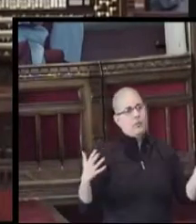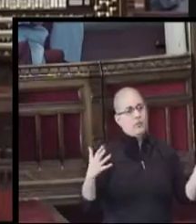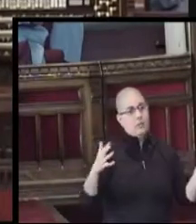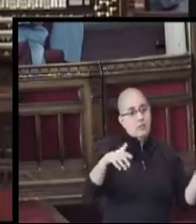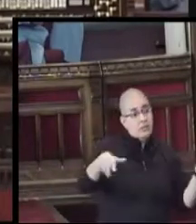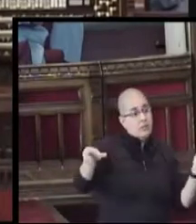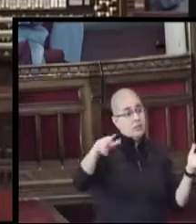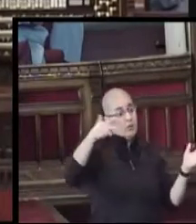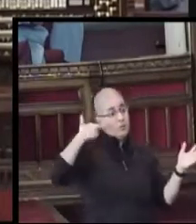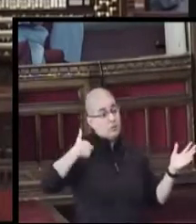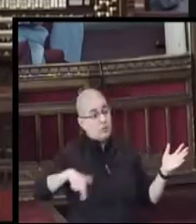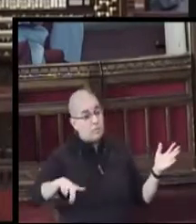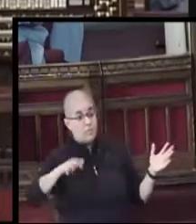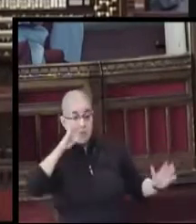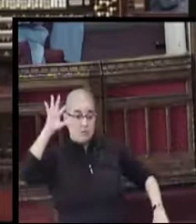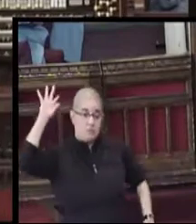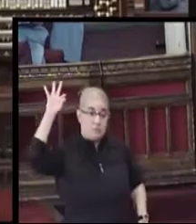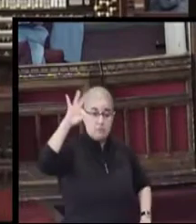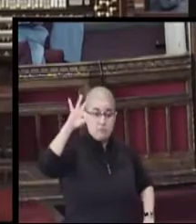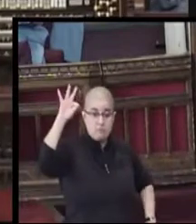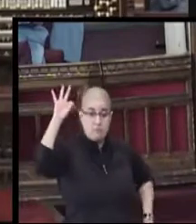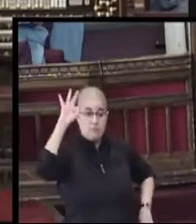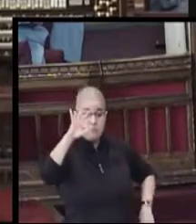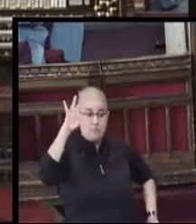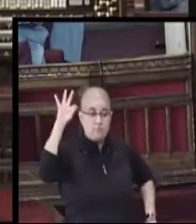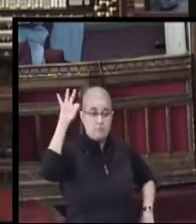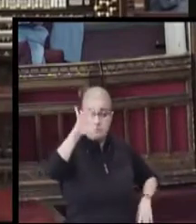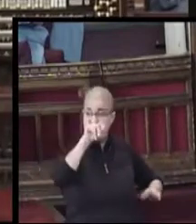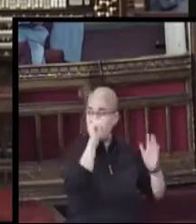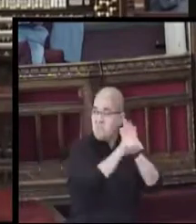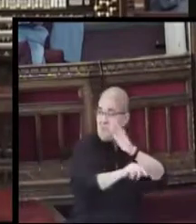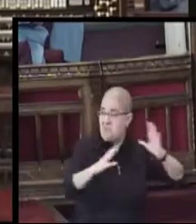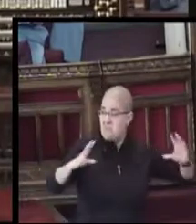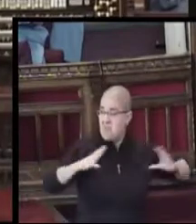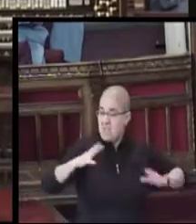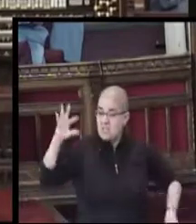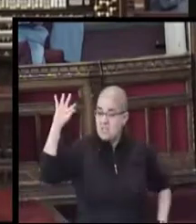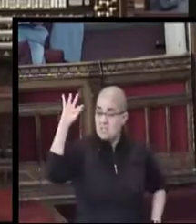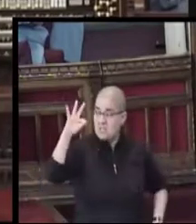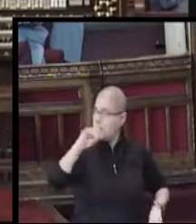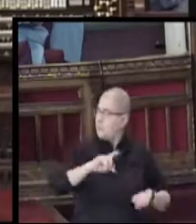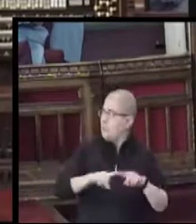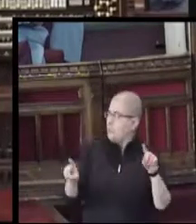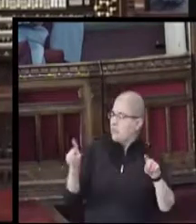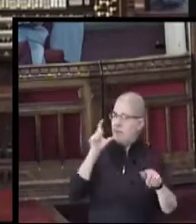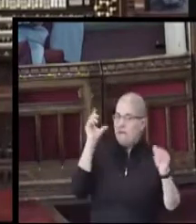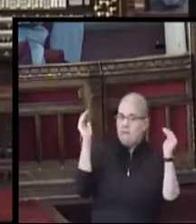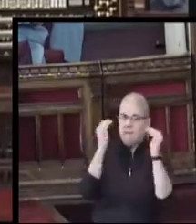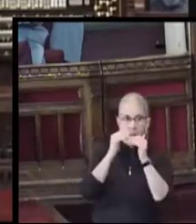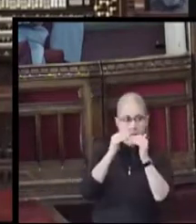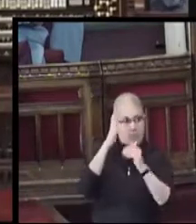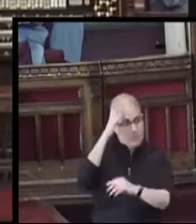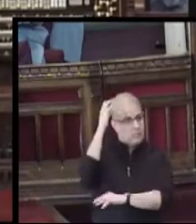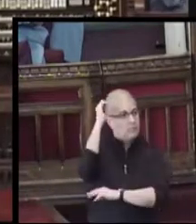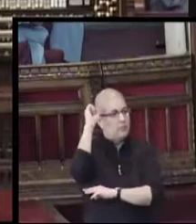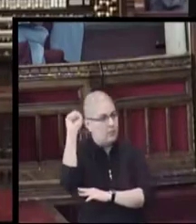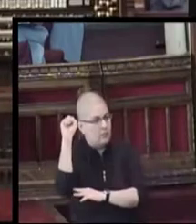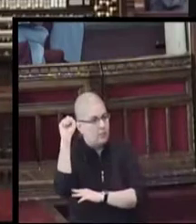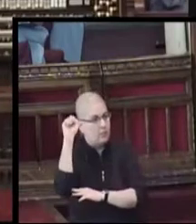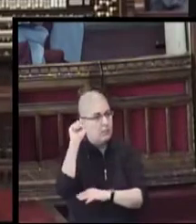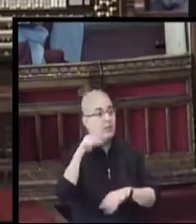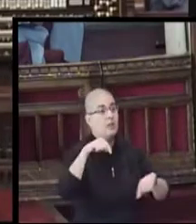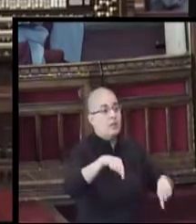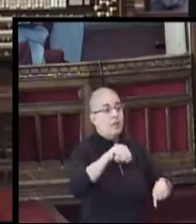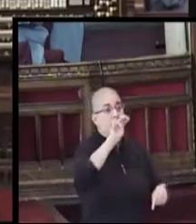to challenge religions who preach tolerance for murder of people who are different. This May, I'm going